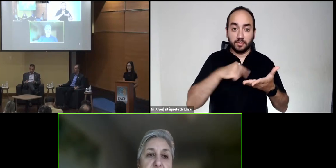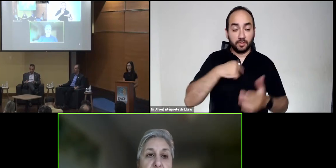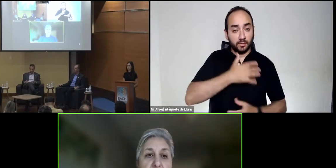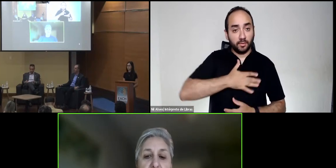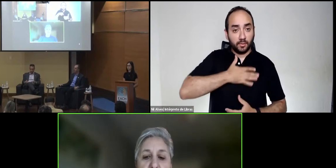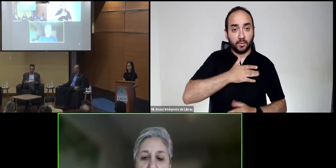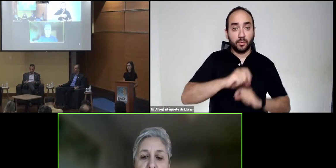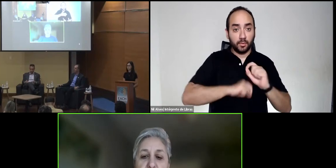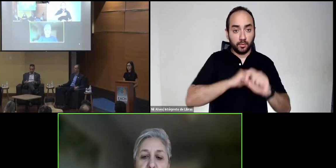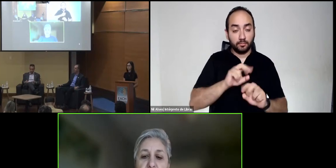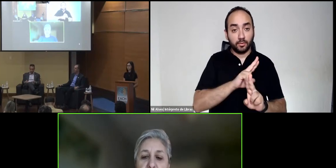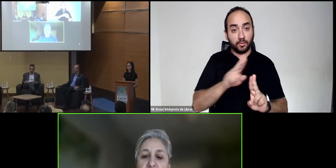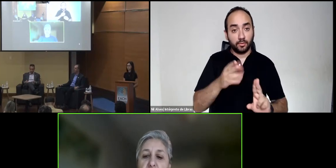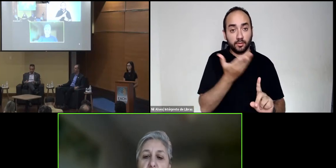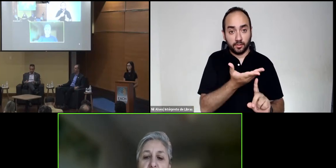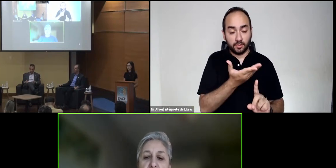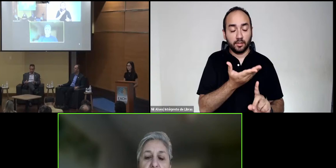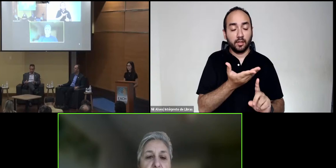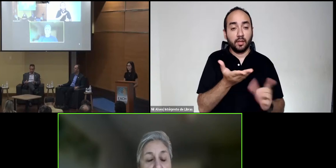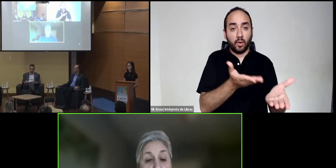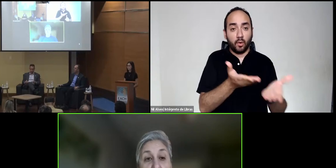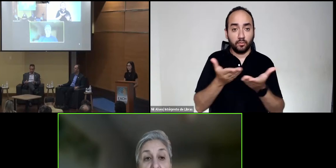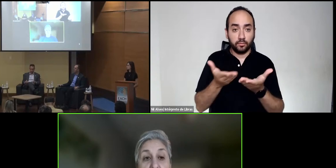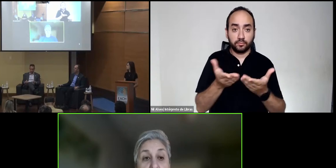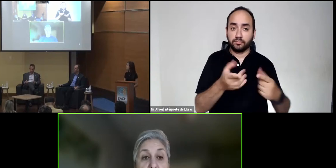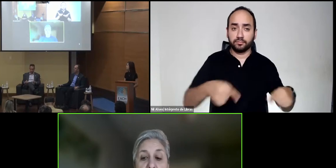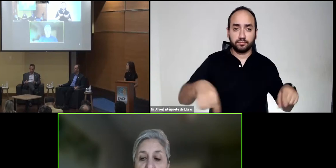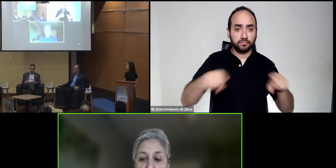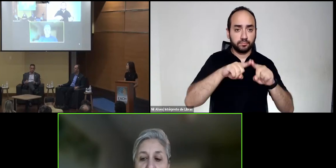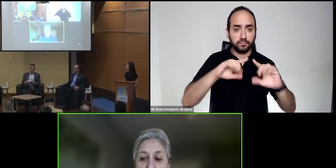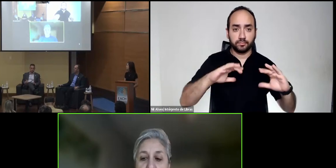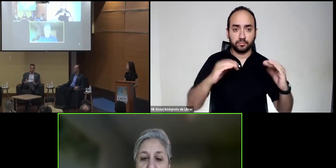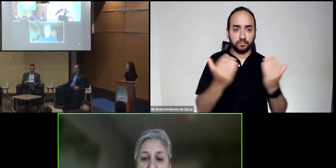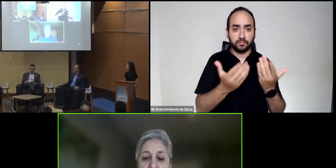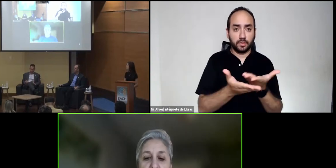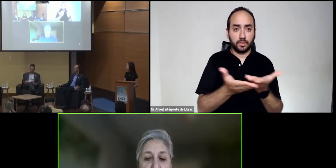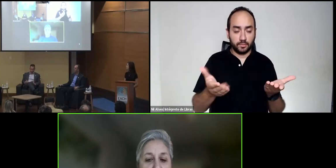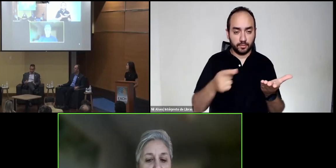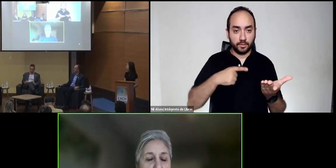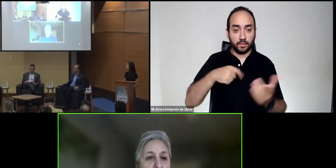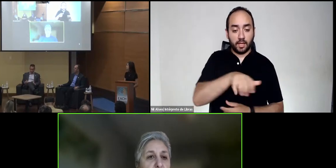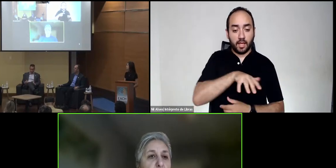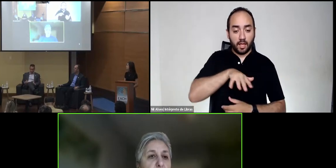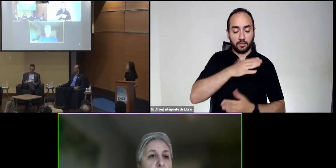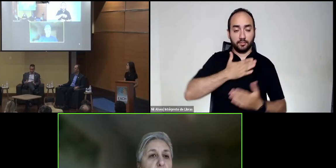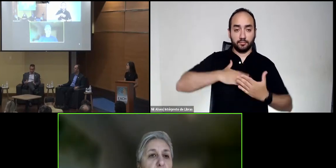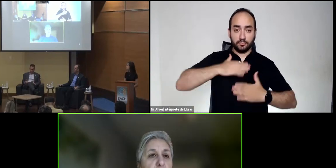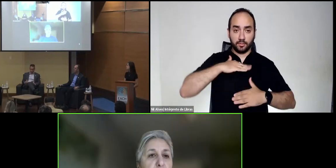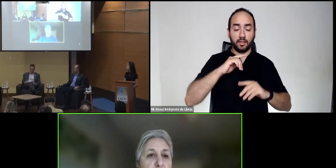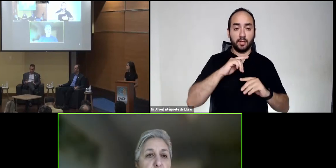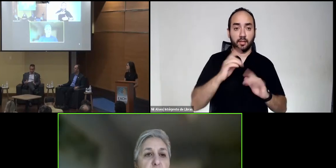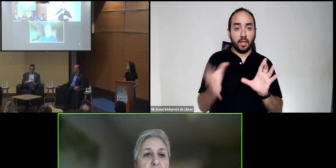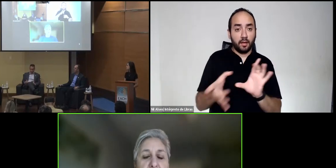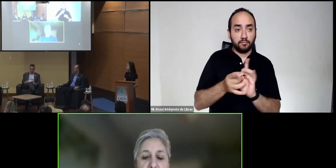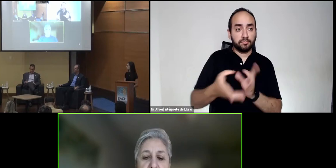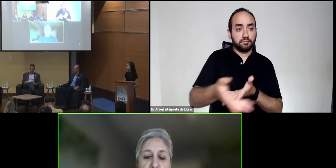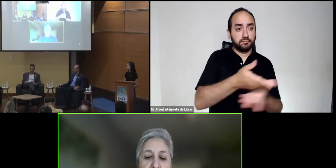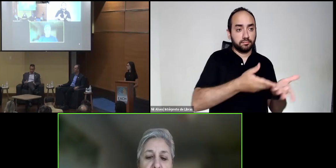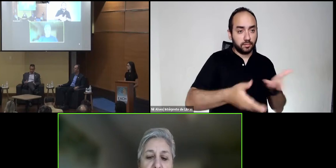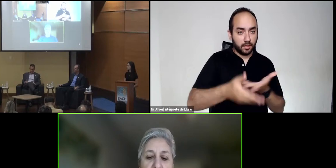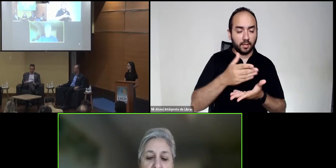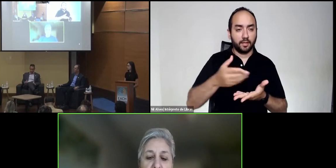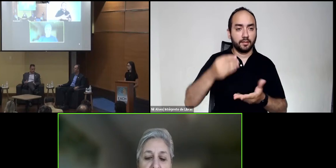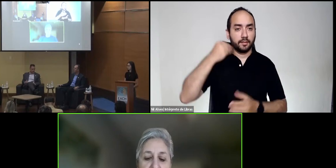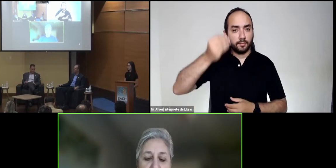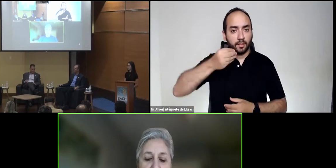invite the entire leisure field community to connect with each other, to share and to explore new and